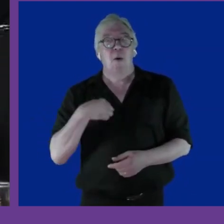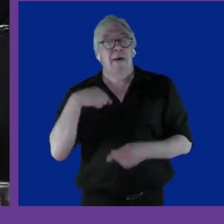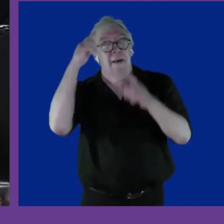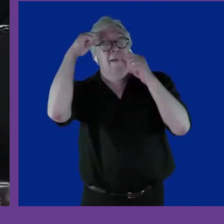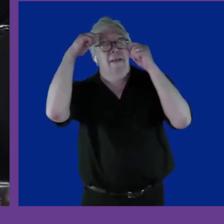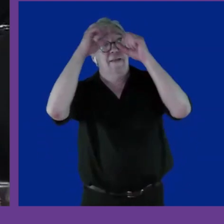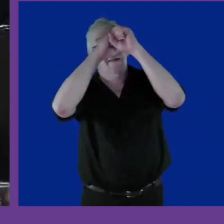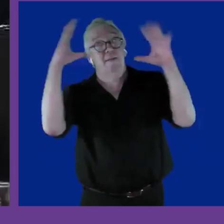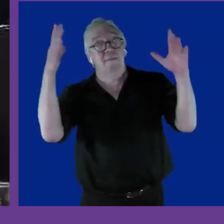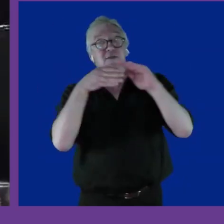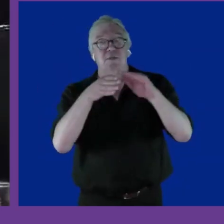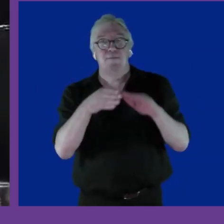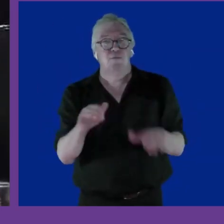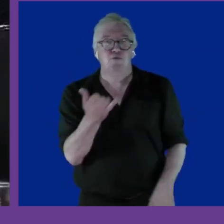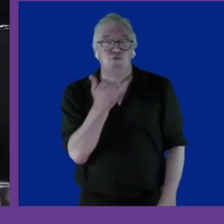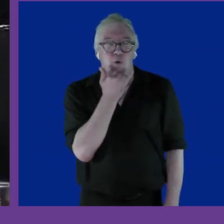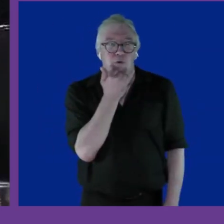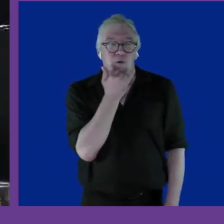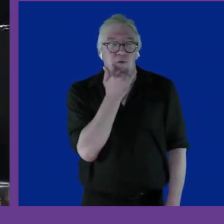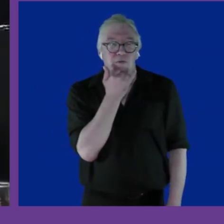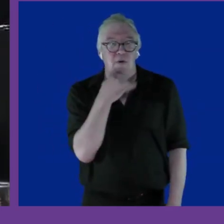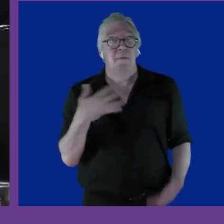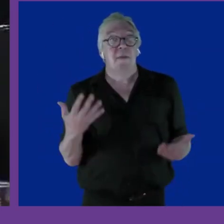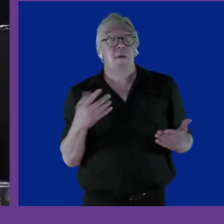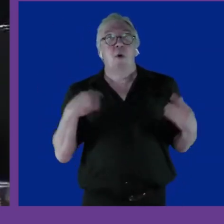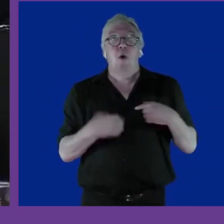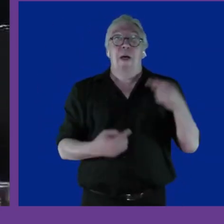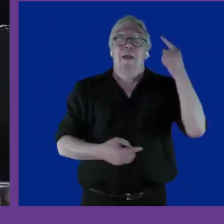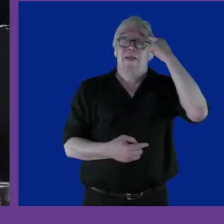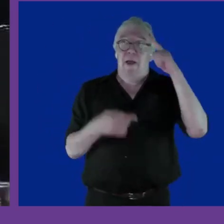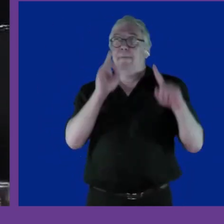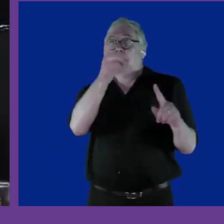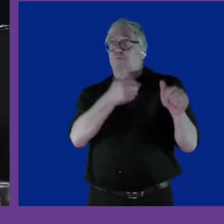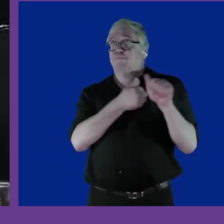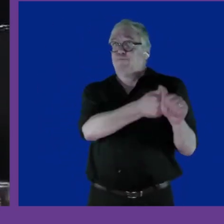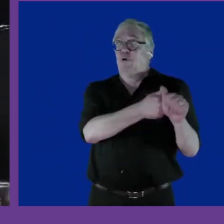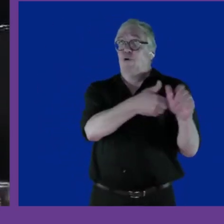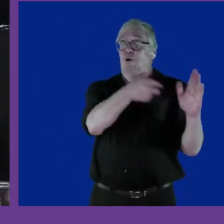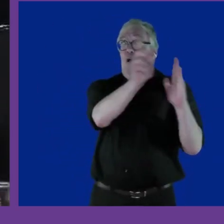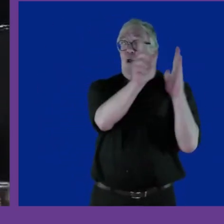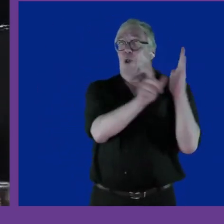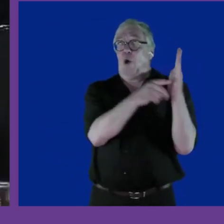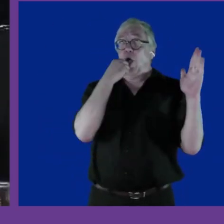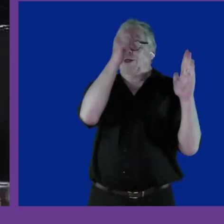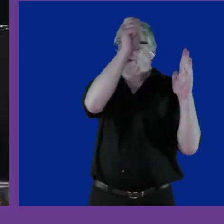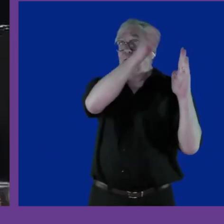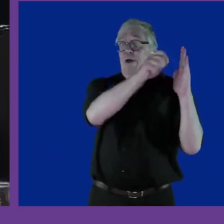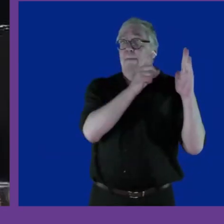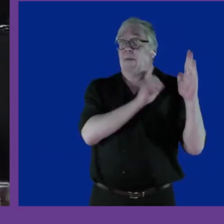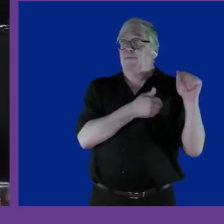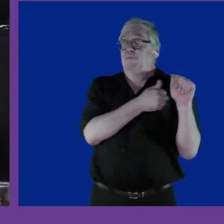many levels. We're maybe looking at just from the point of view of legal compliance. There have been several numbers floated around here